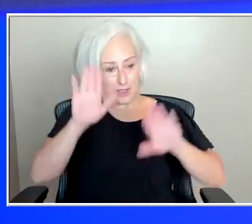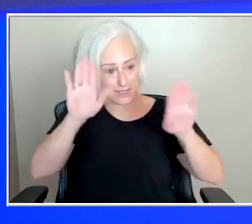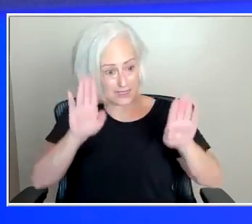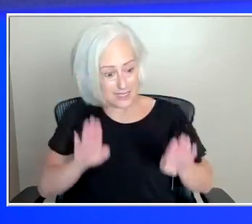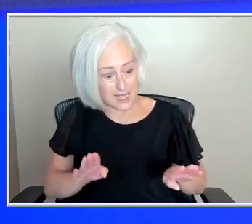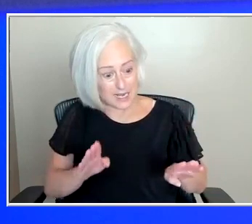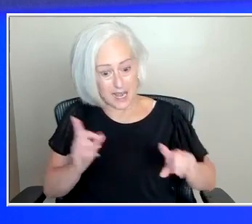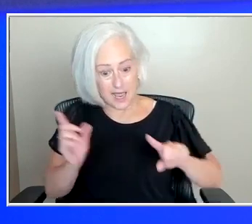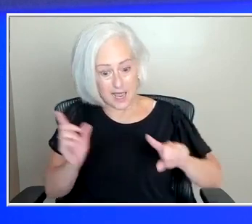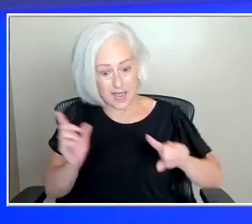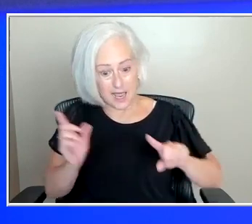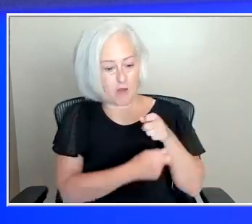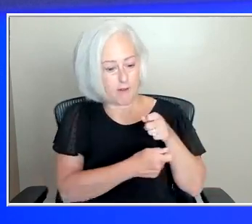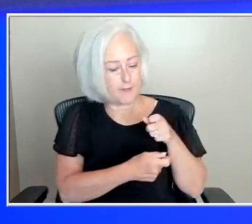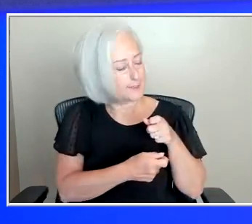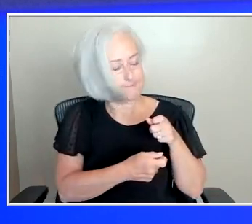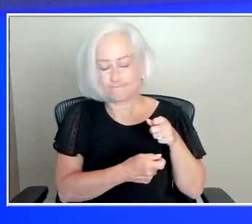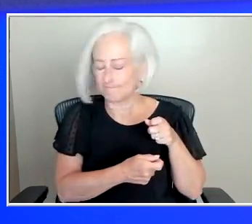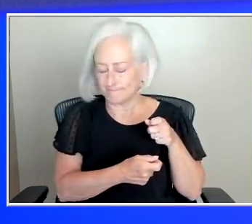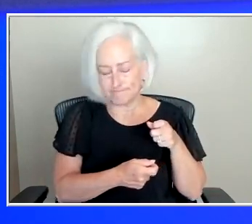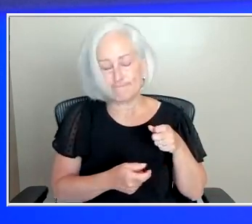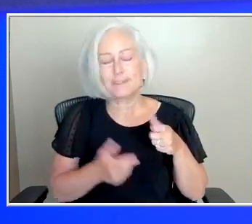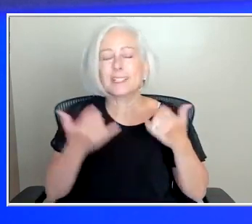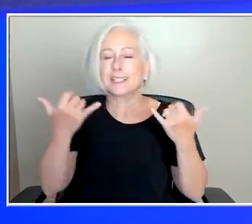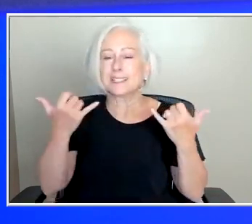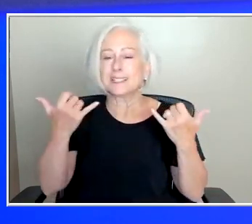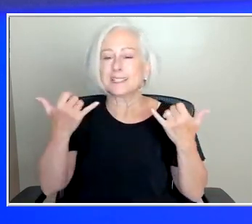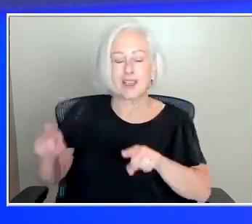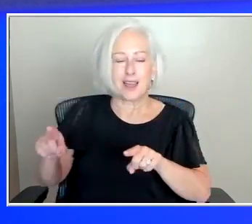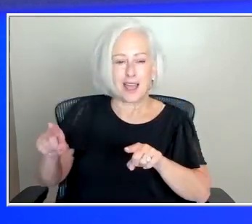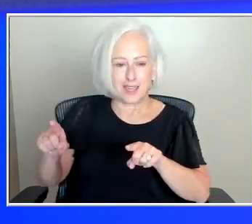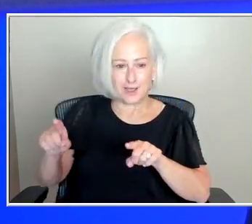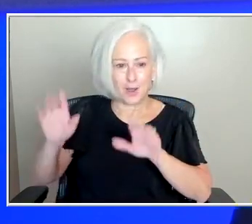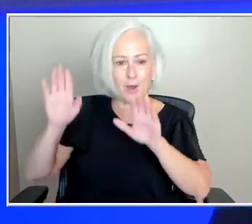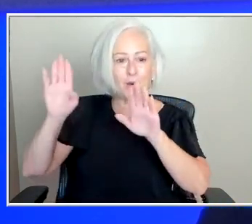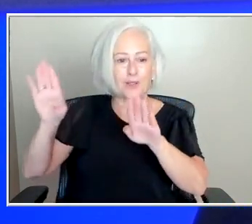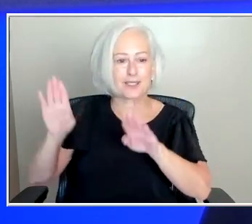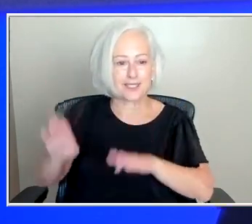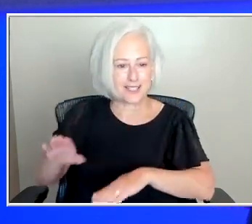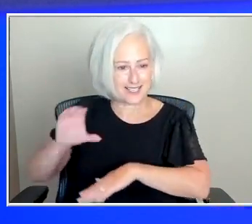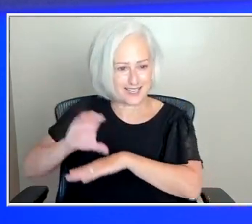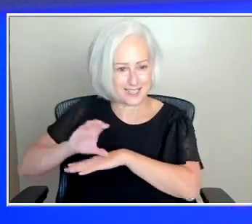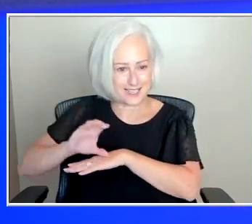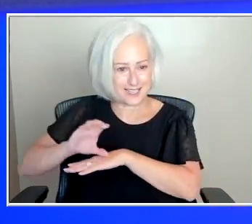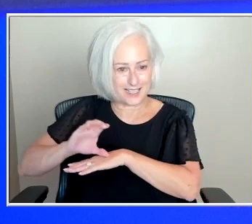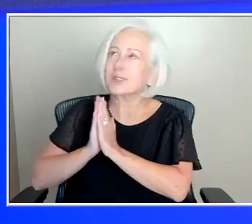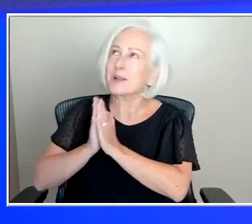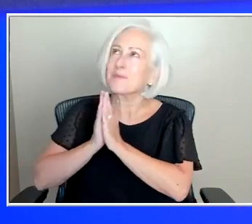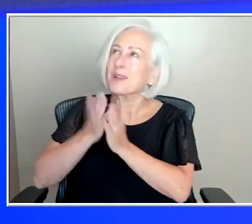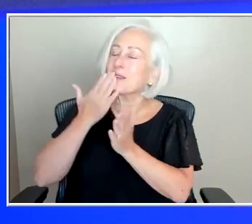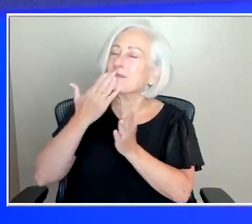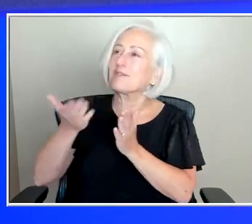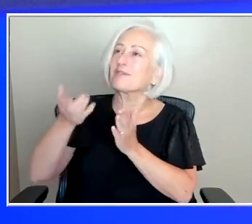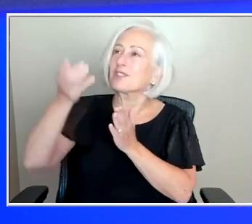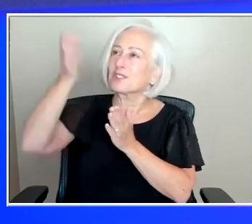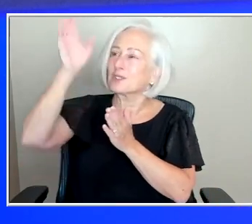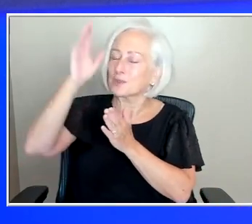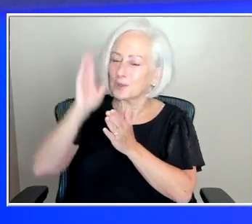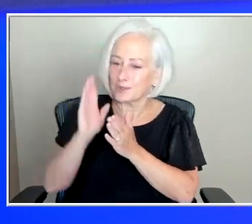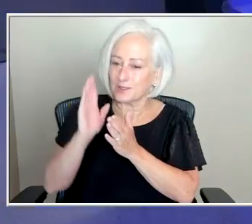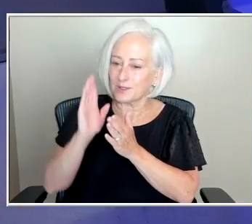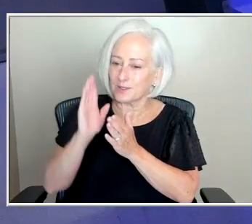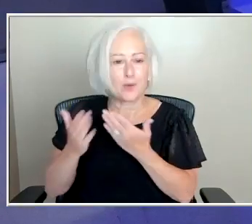give my praise to God, and then whatever else happens that day will be the rest of